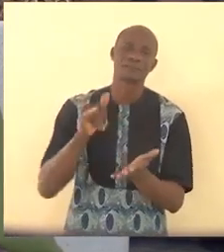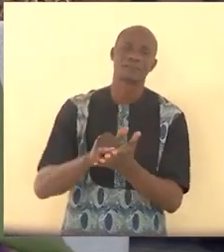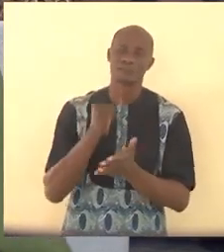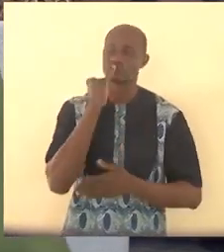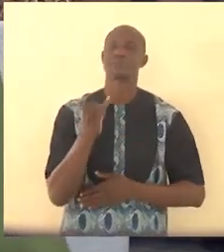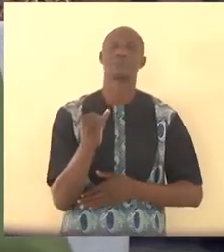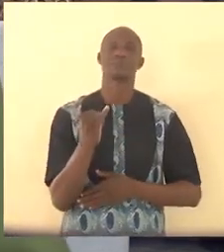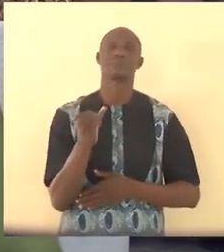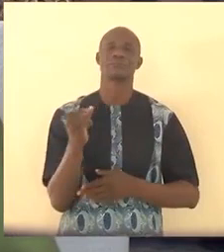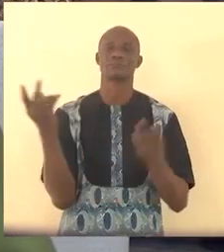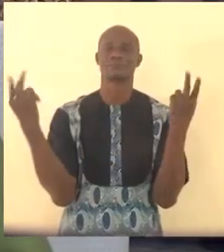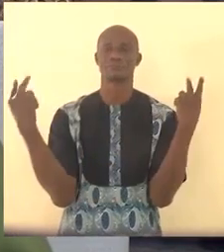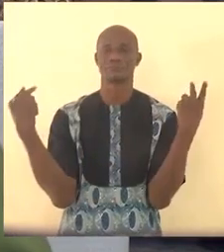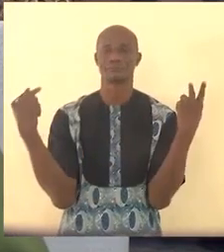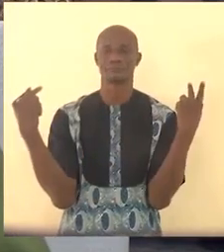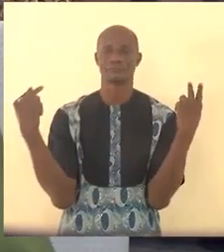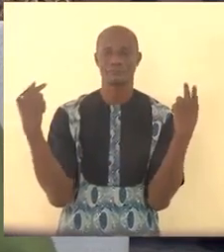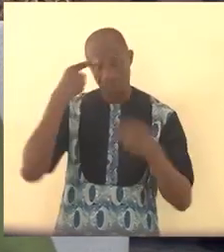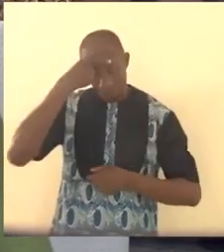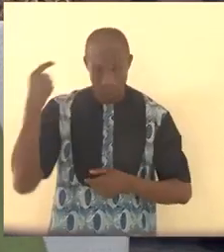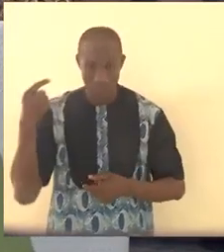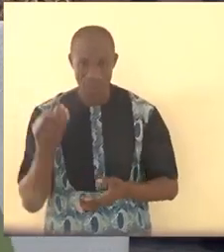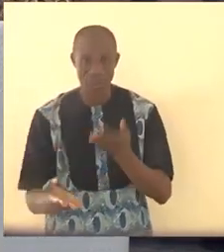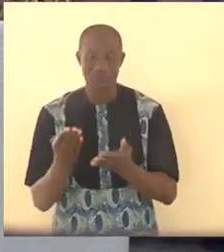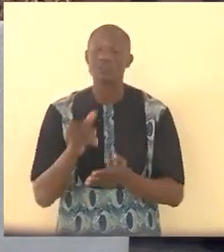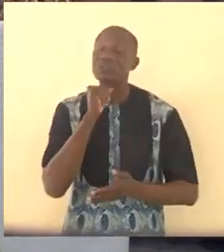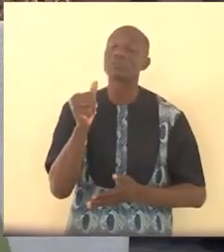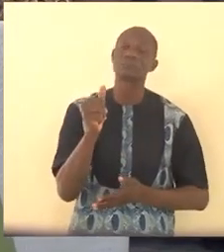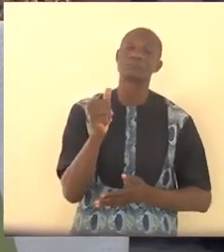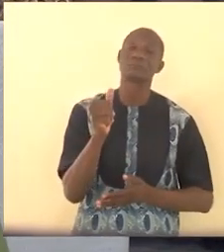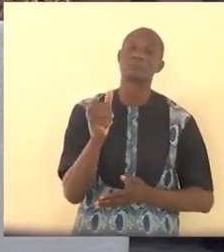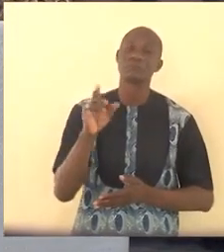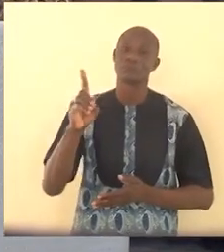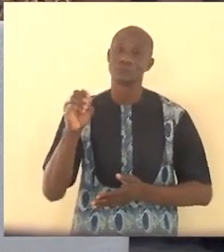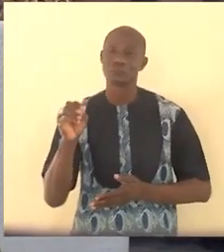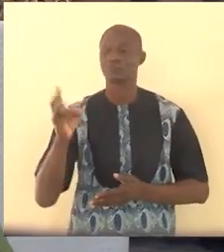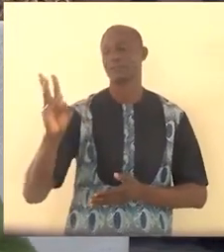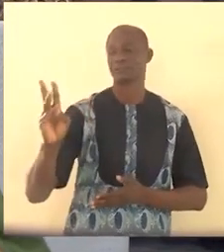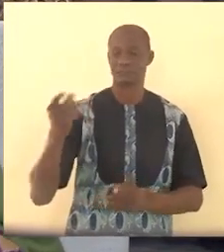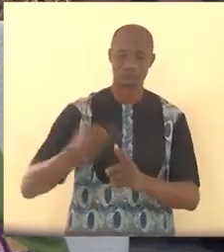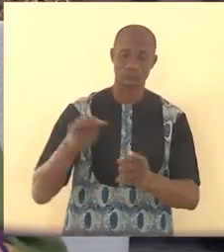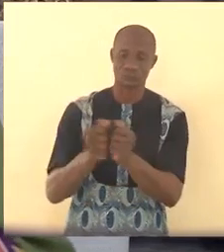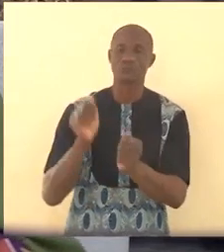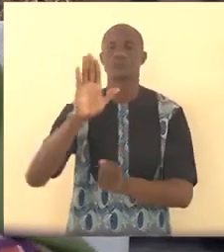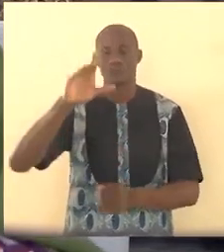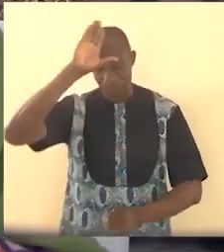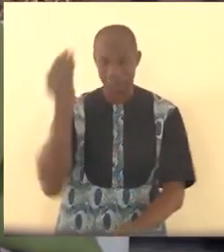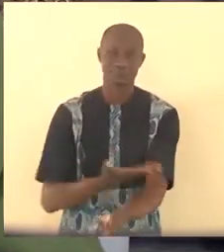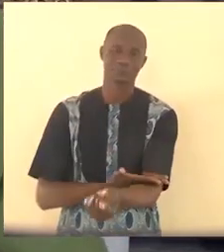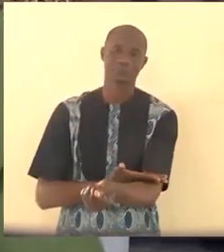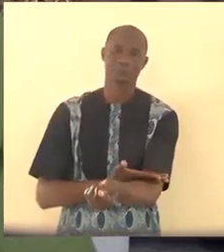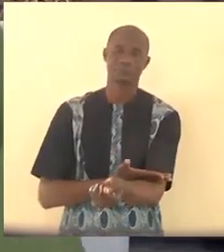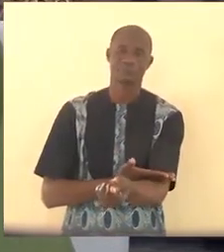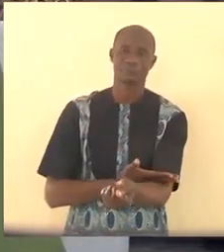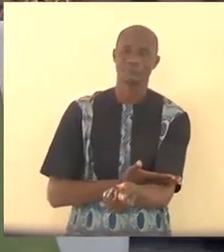that is vanity. Because it may not even do 6 months with your son.